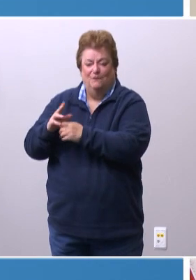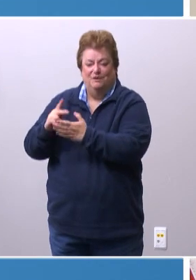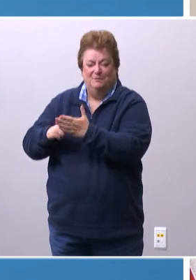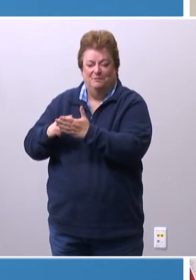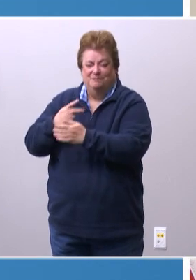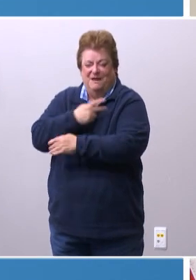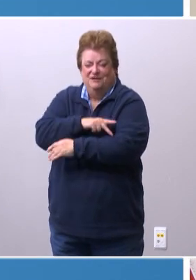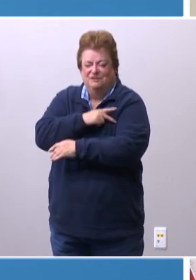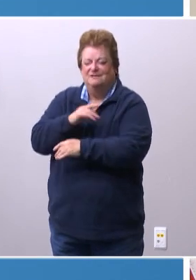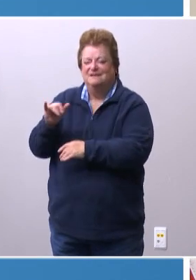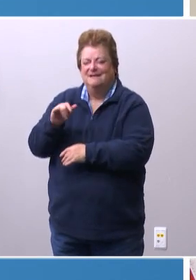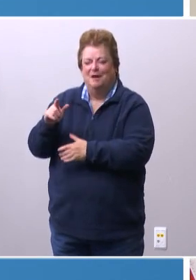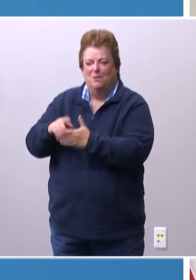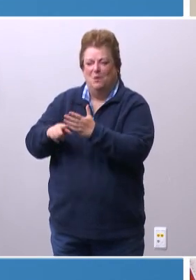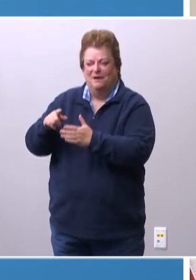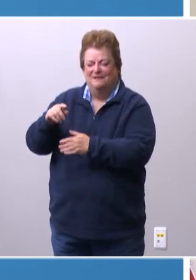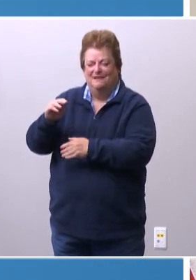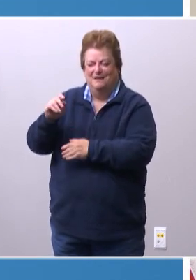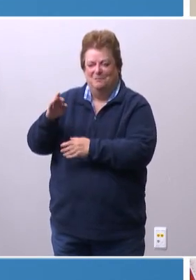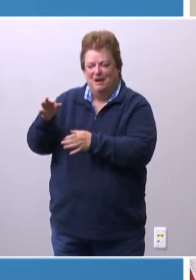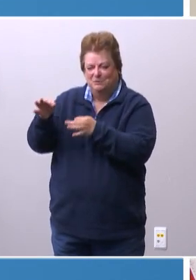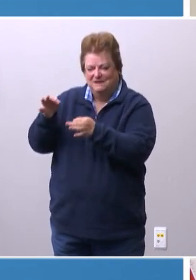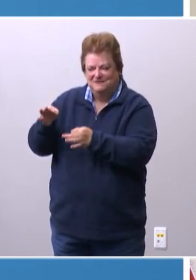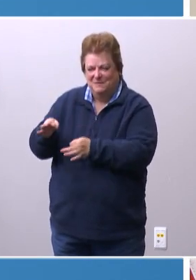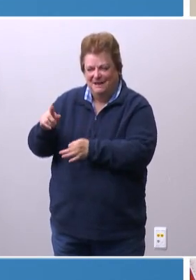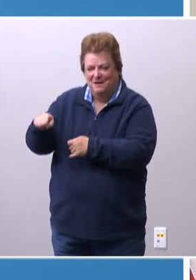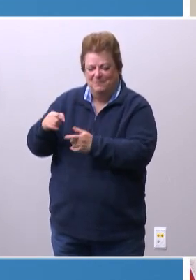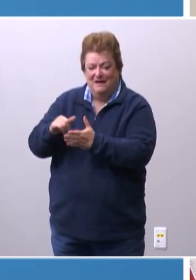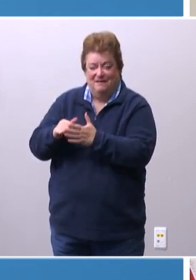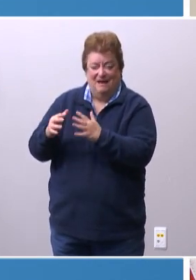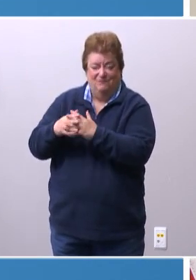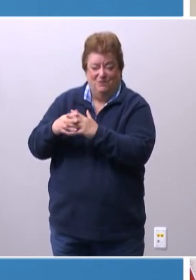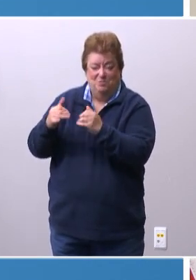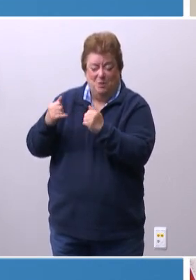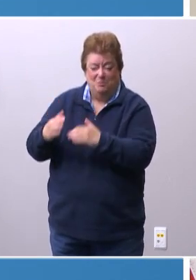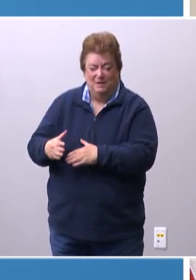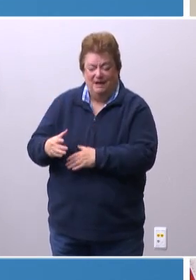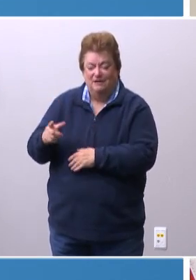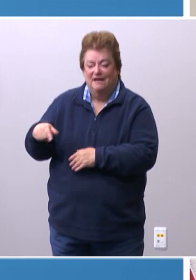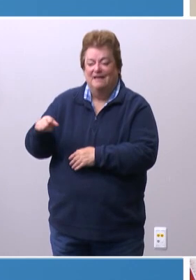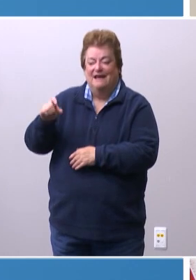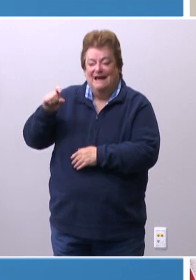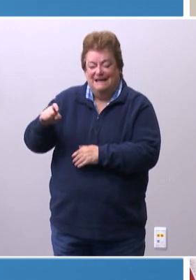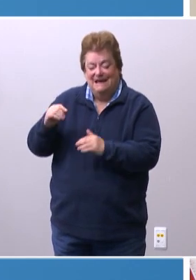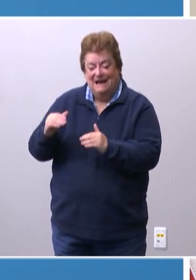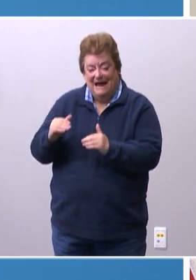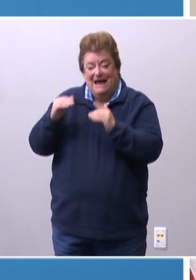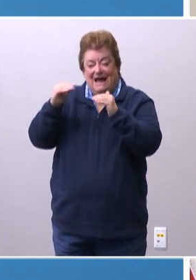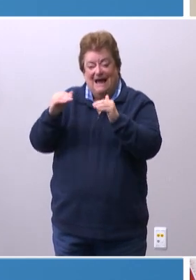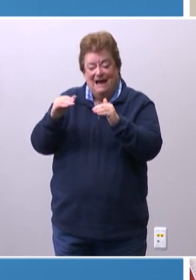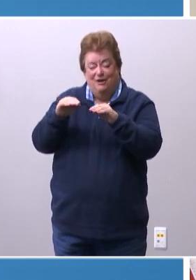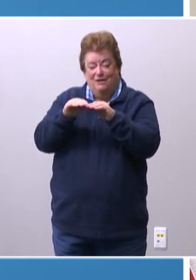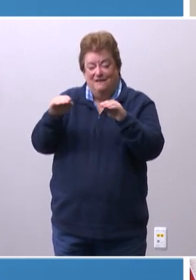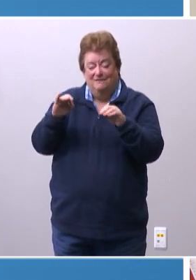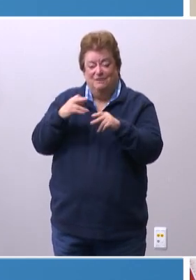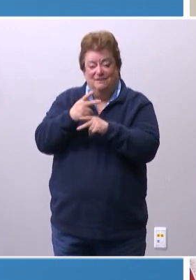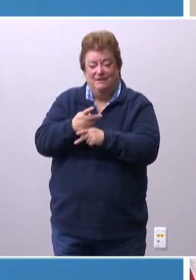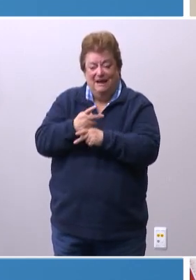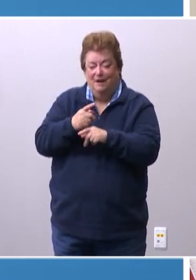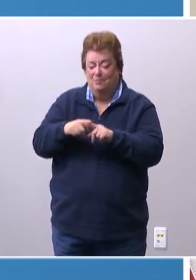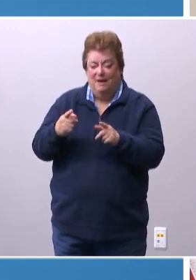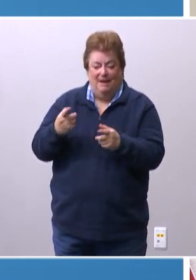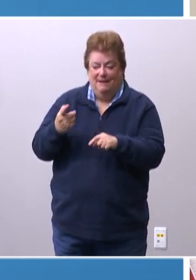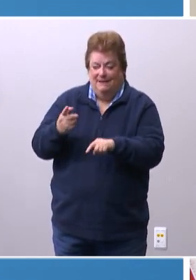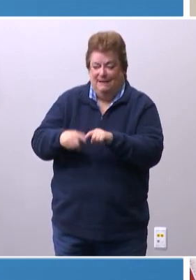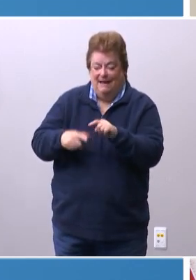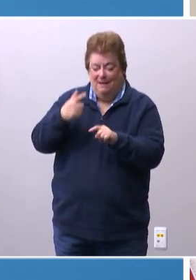that the mayor described earlier, very much in those categories, needing to get to a higher level of care and unable to do so because